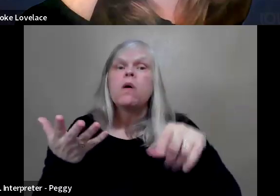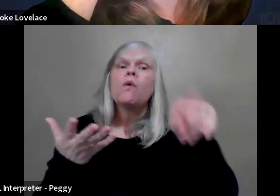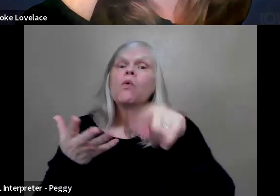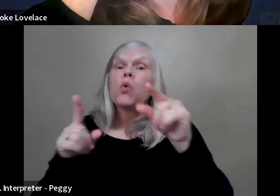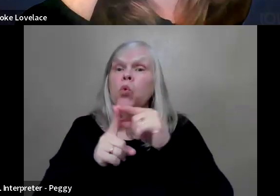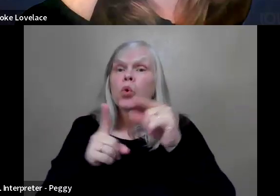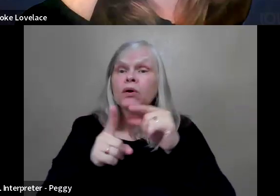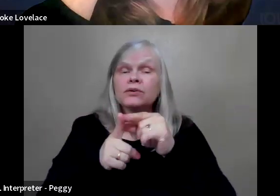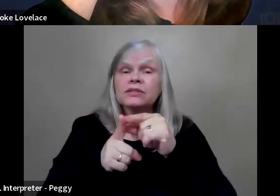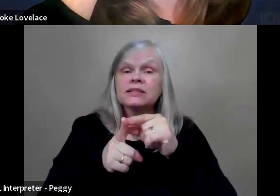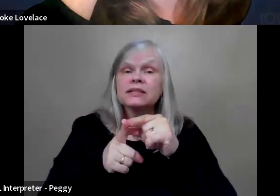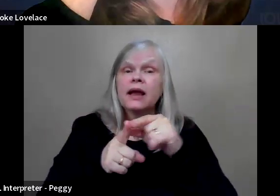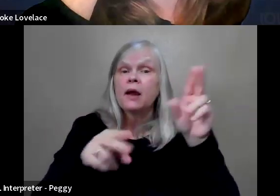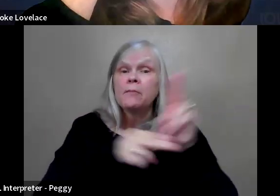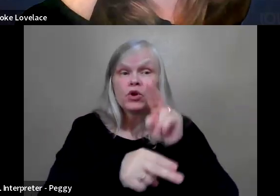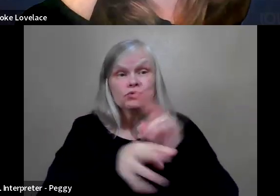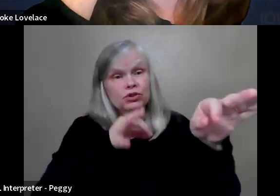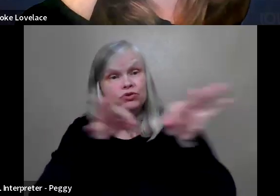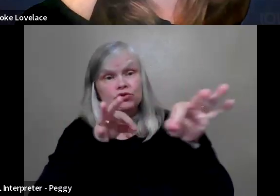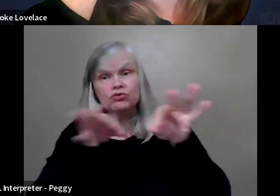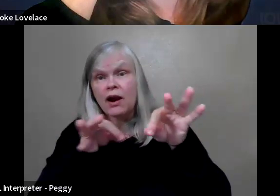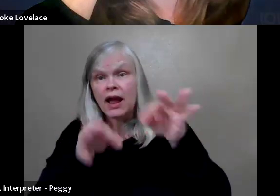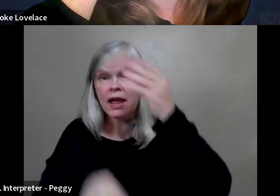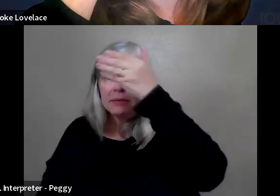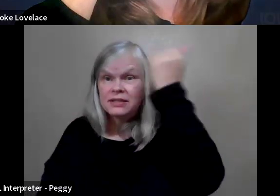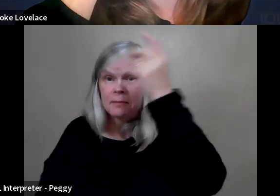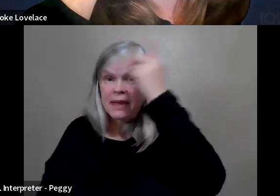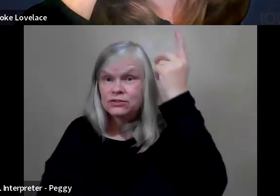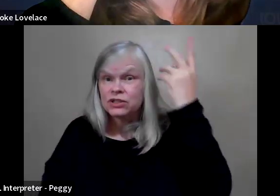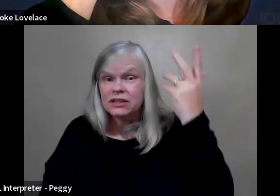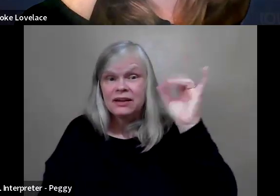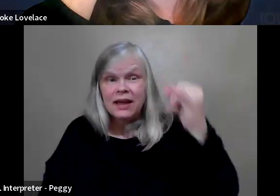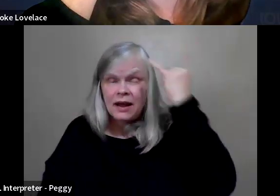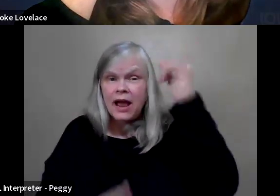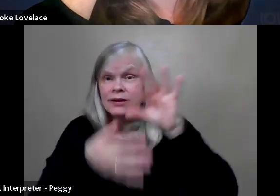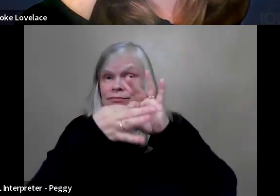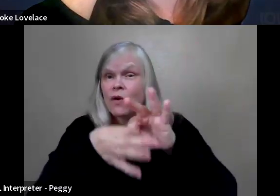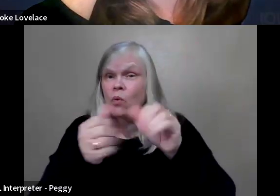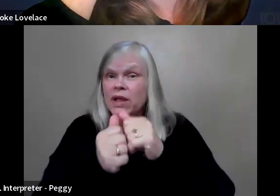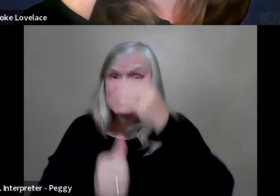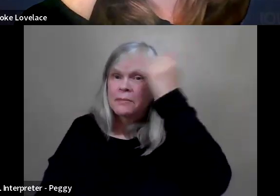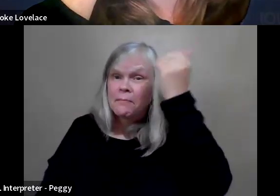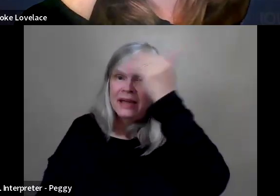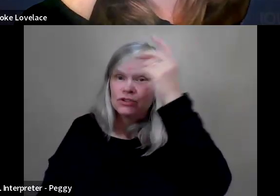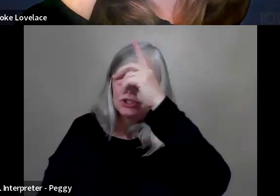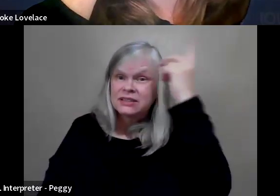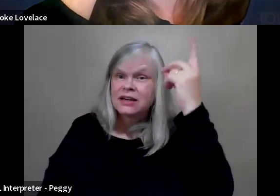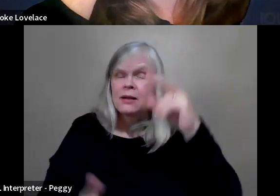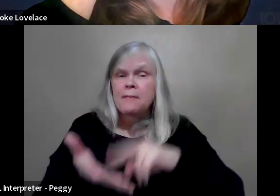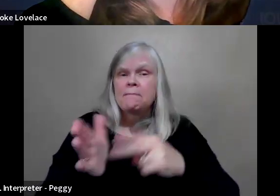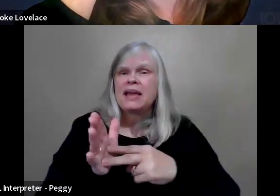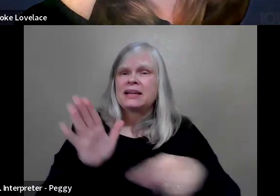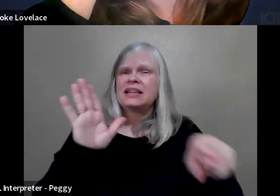words out there being used to describe dementia and these ideas surrounding dementia are leading to negative